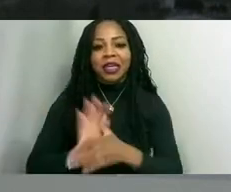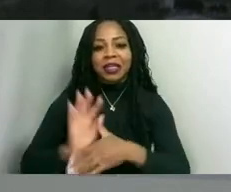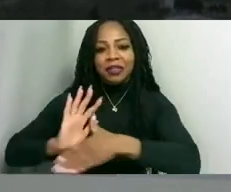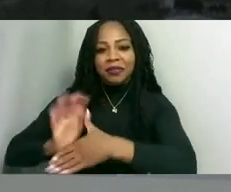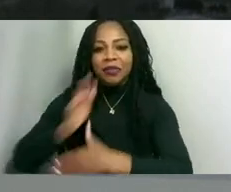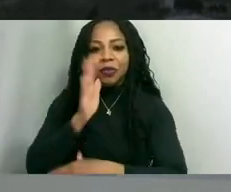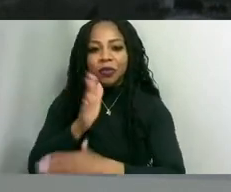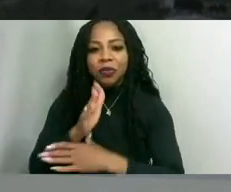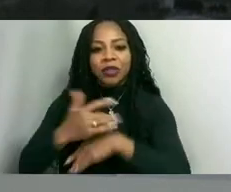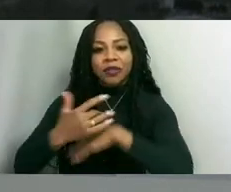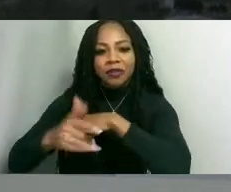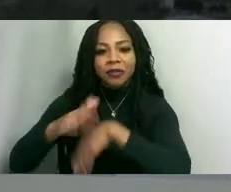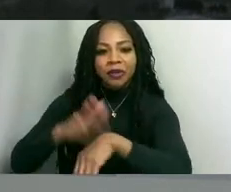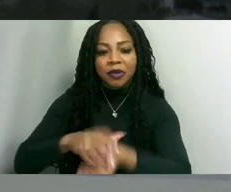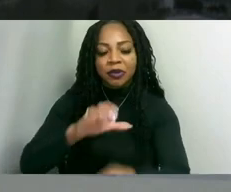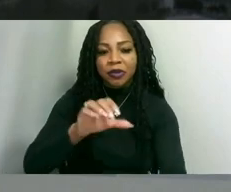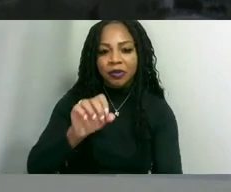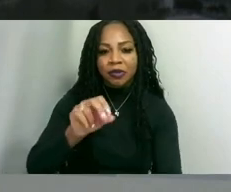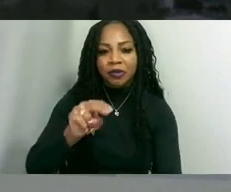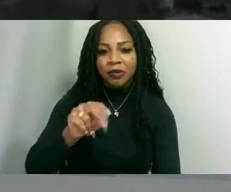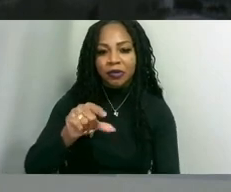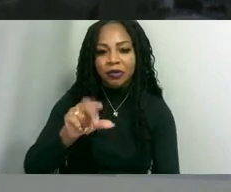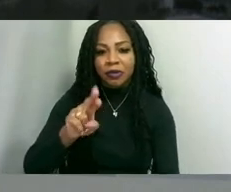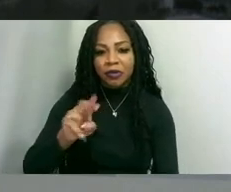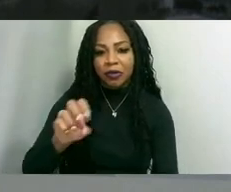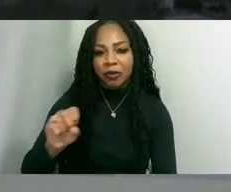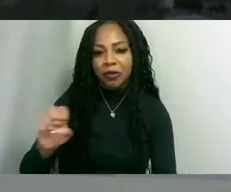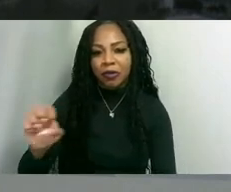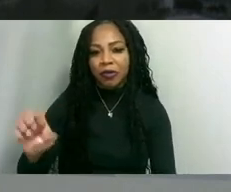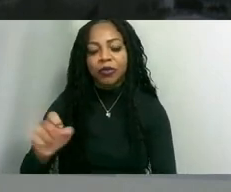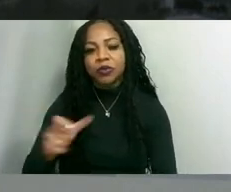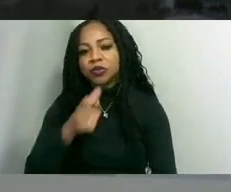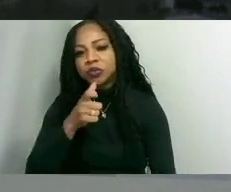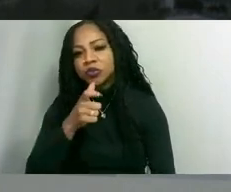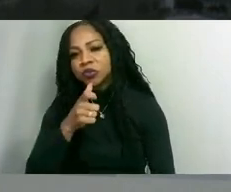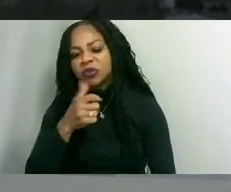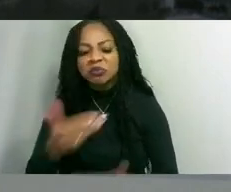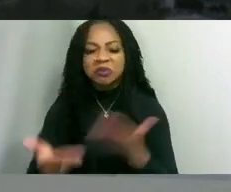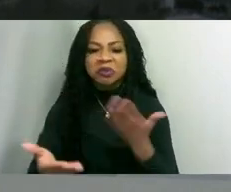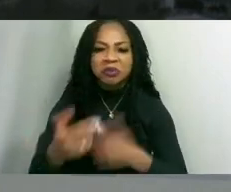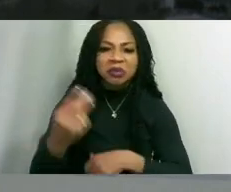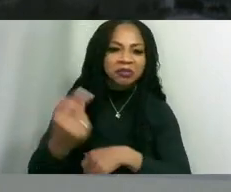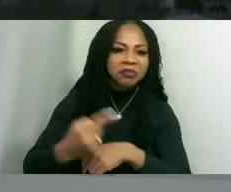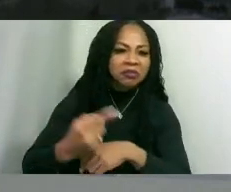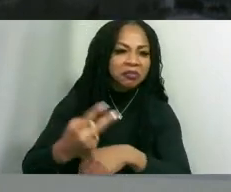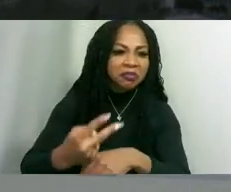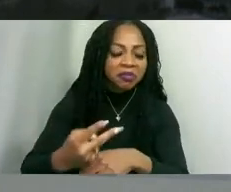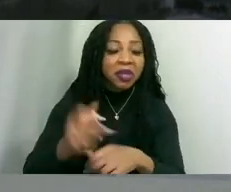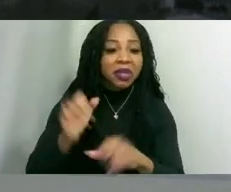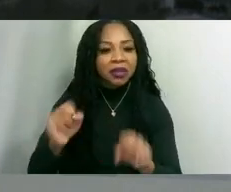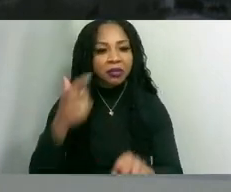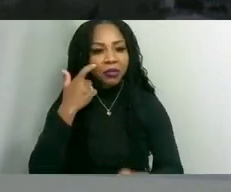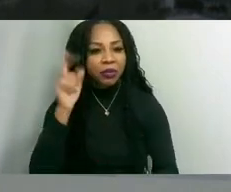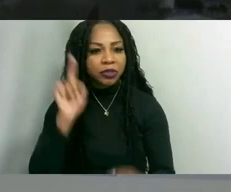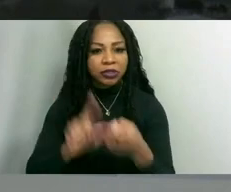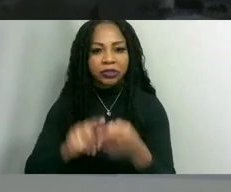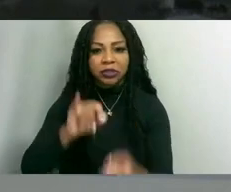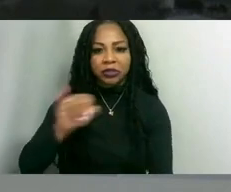Congress virtual platform in the coming days, where you can view it until June 30.